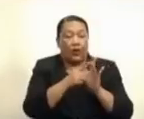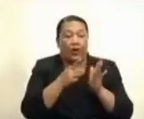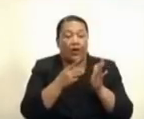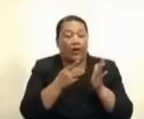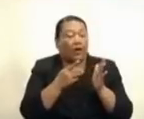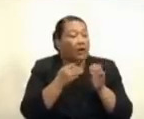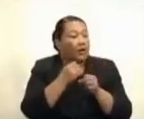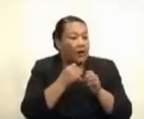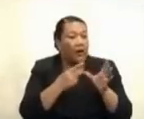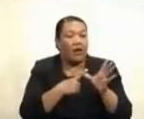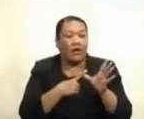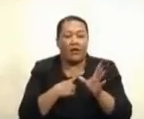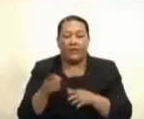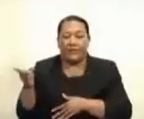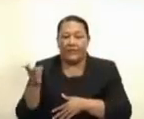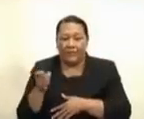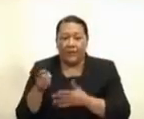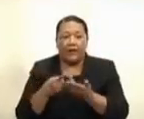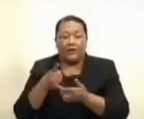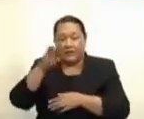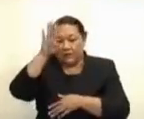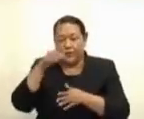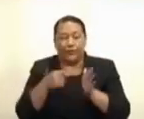invited the Turanga na Bunibalu, but